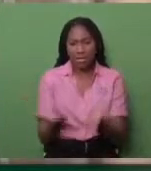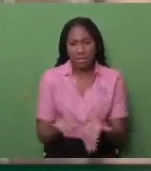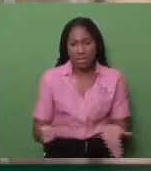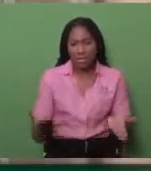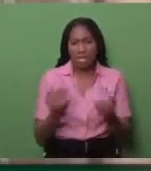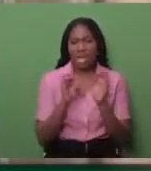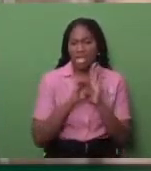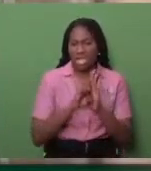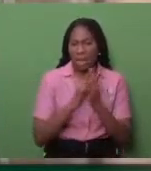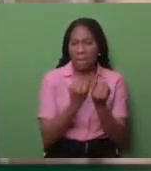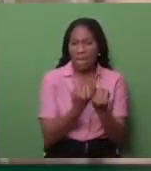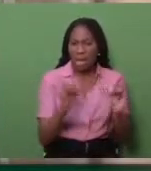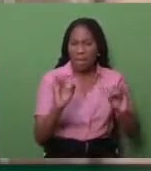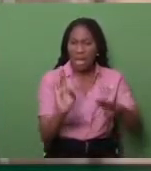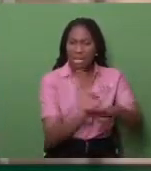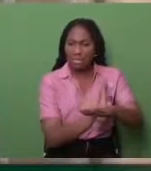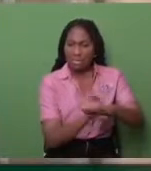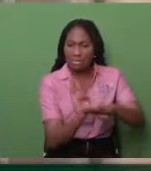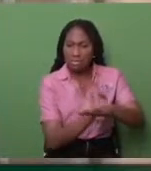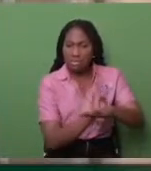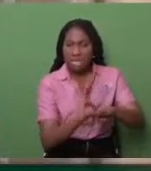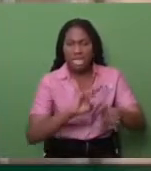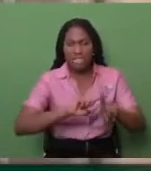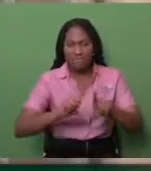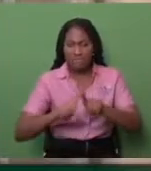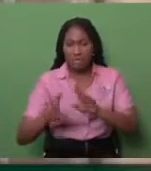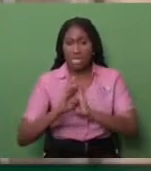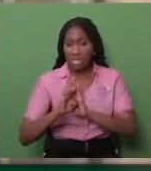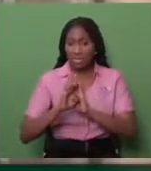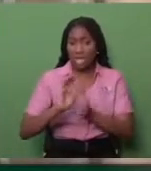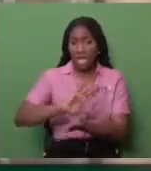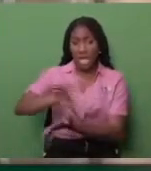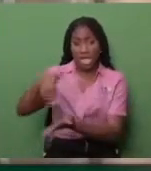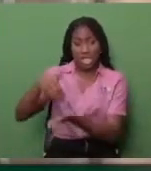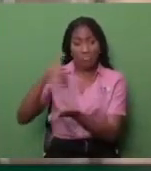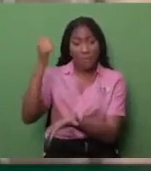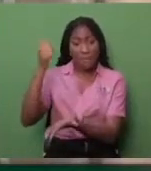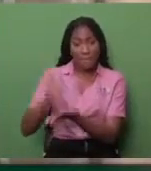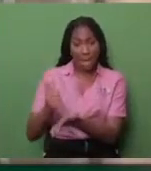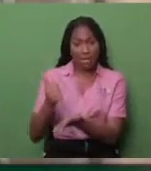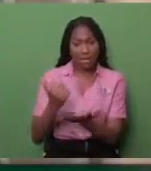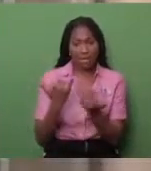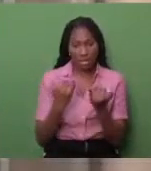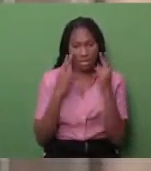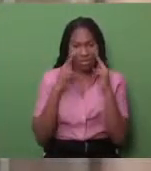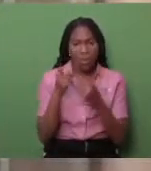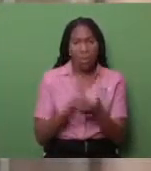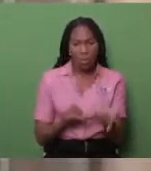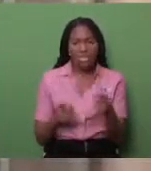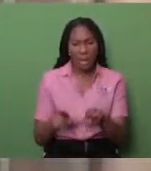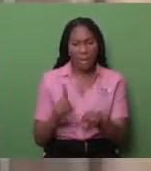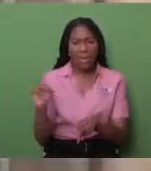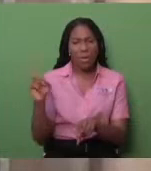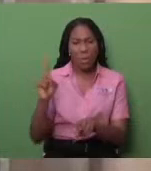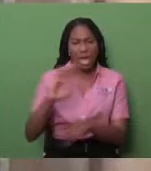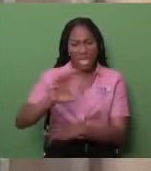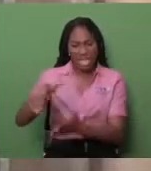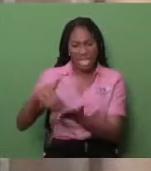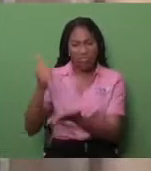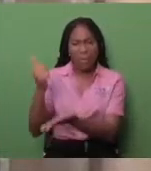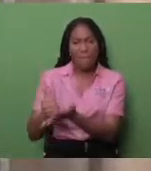The minister mentioned the central bank in that category. But let us take a look at what is happening at the central bank. What have they